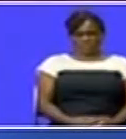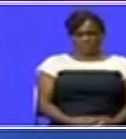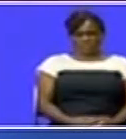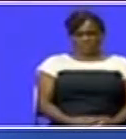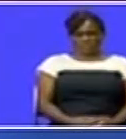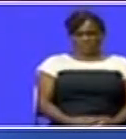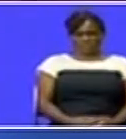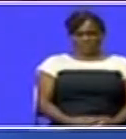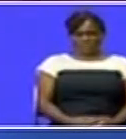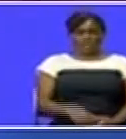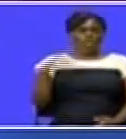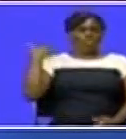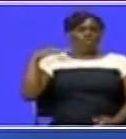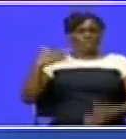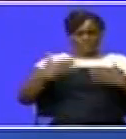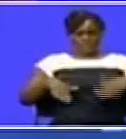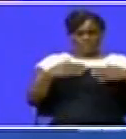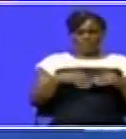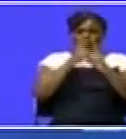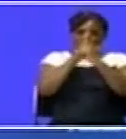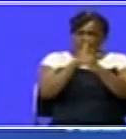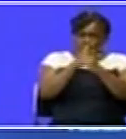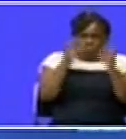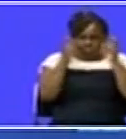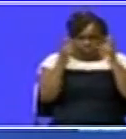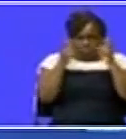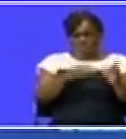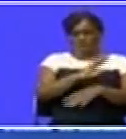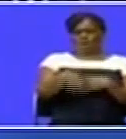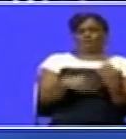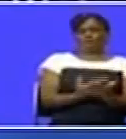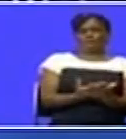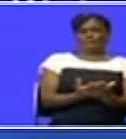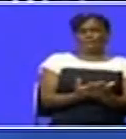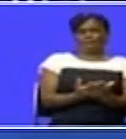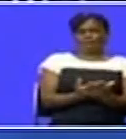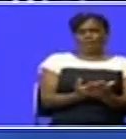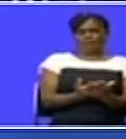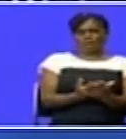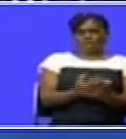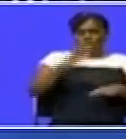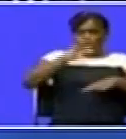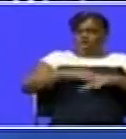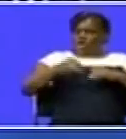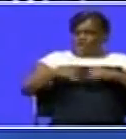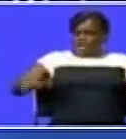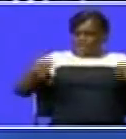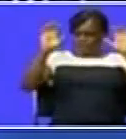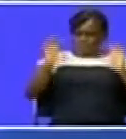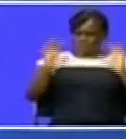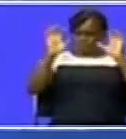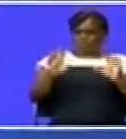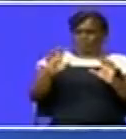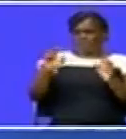poacher, and the cost of that and the sadness of it. The online campaign acts as a prelude to the